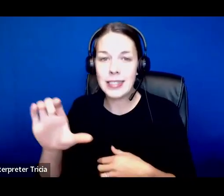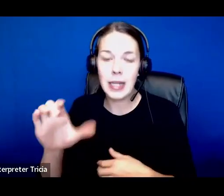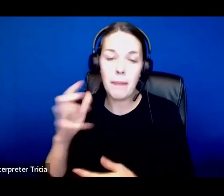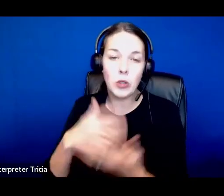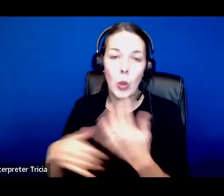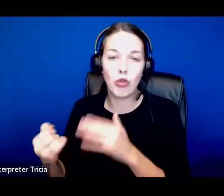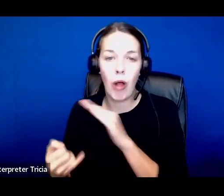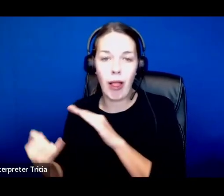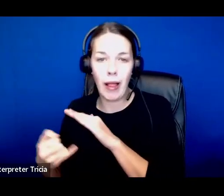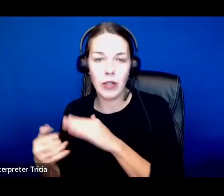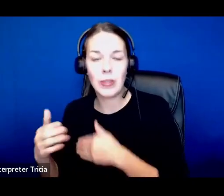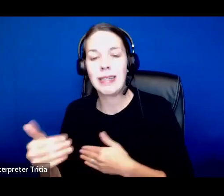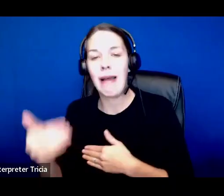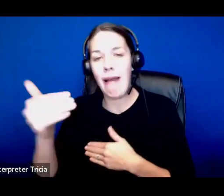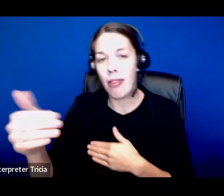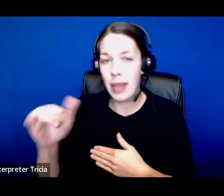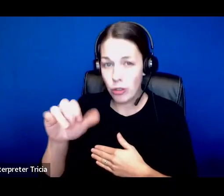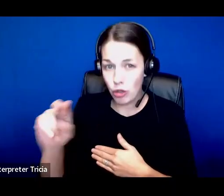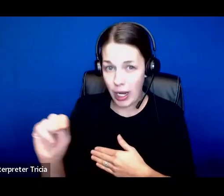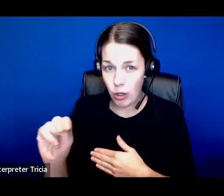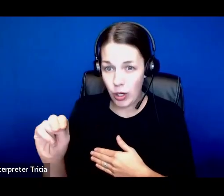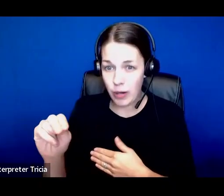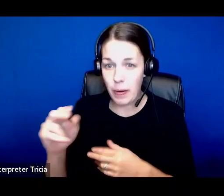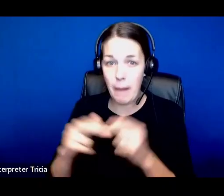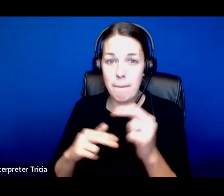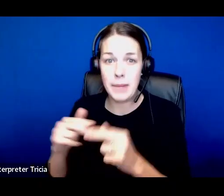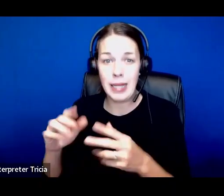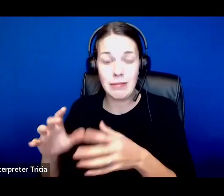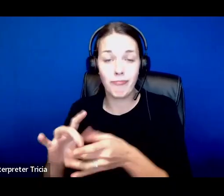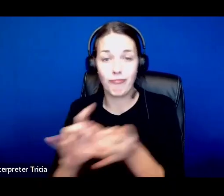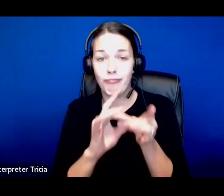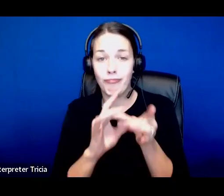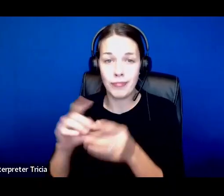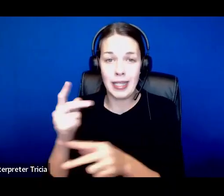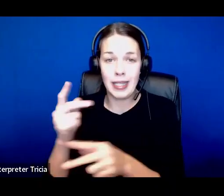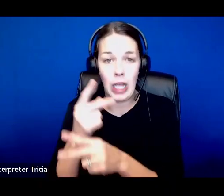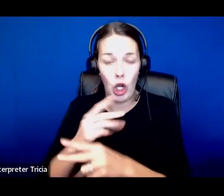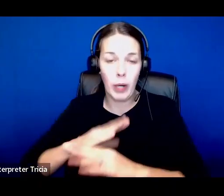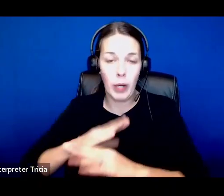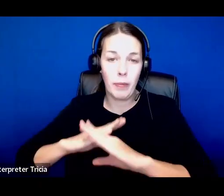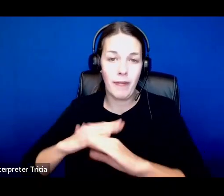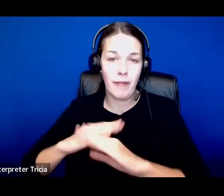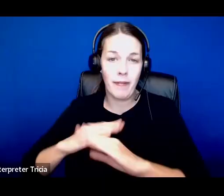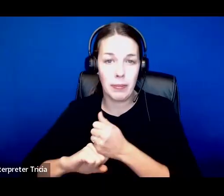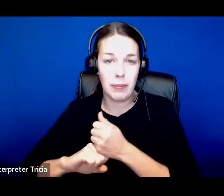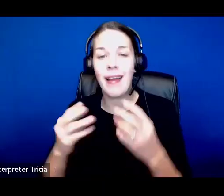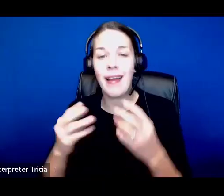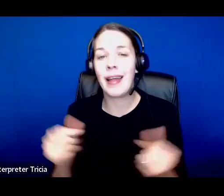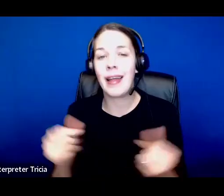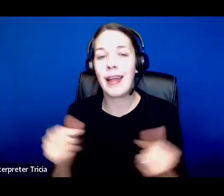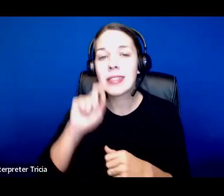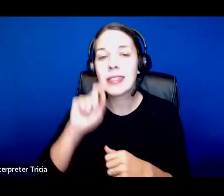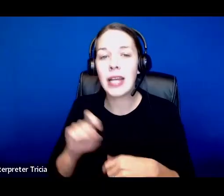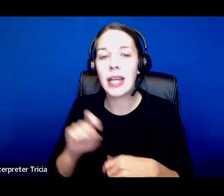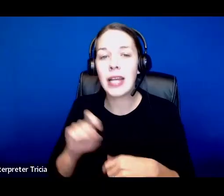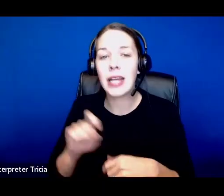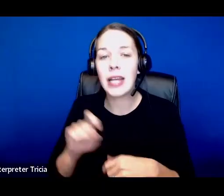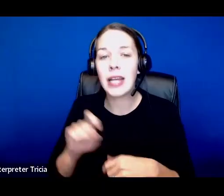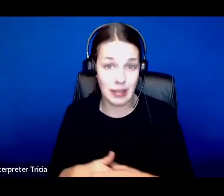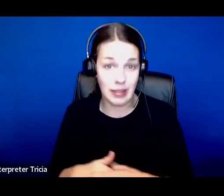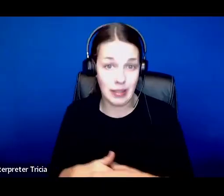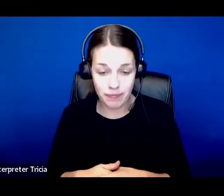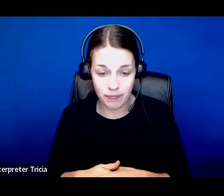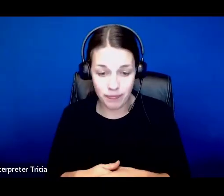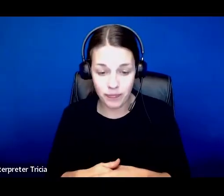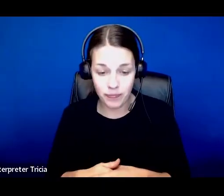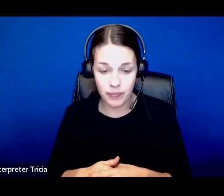isolation and one coming up in January on building circles of care, prevention, support, and healing for sexual violence in later life.